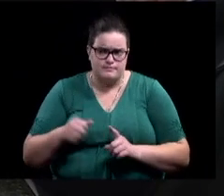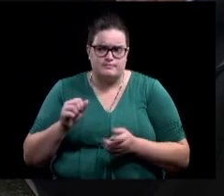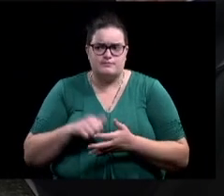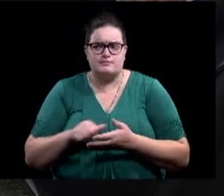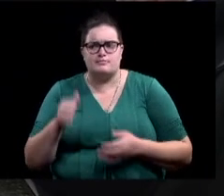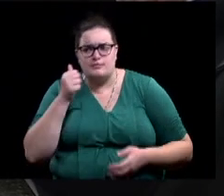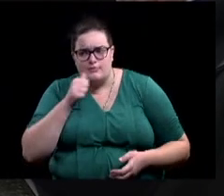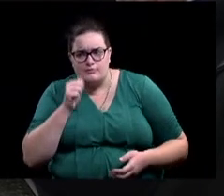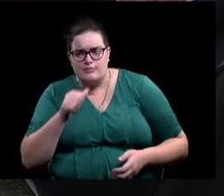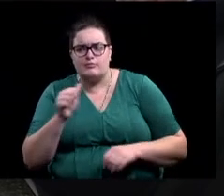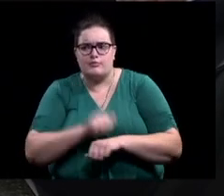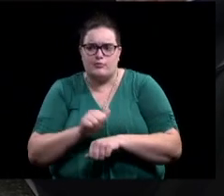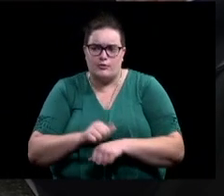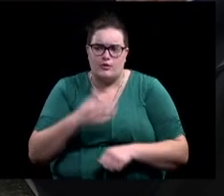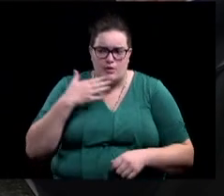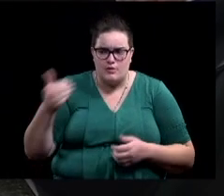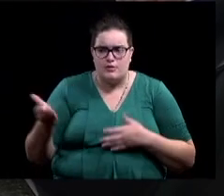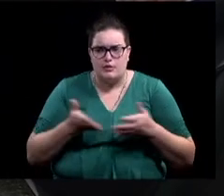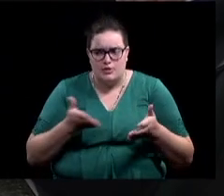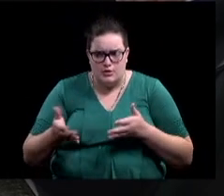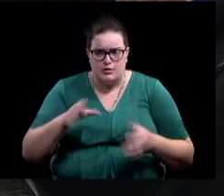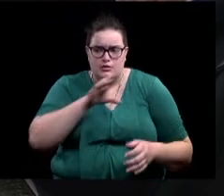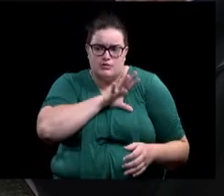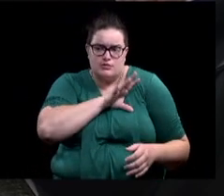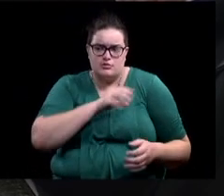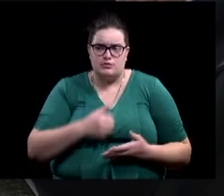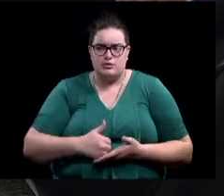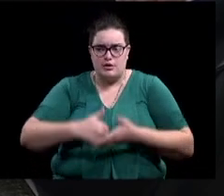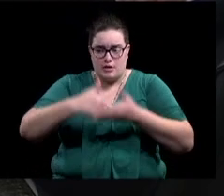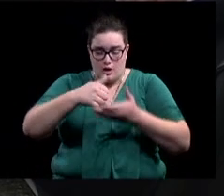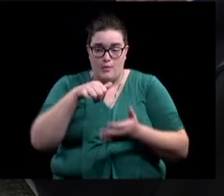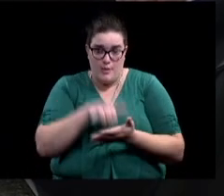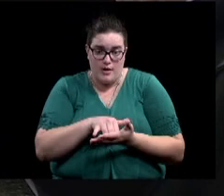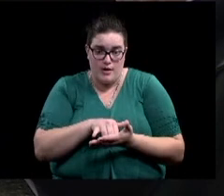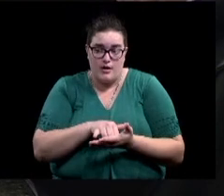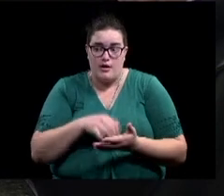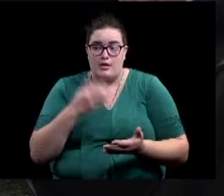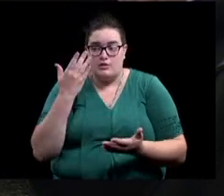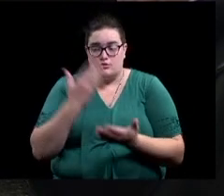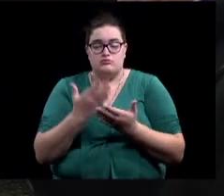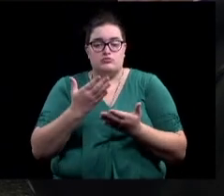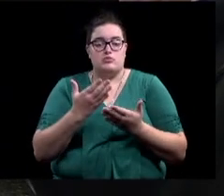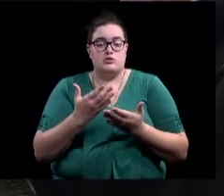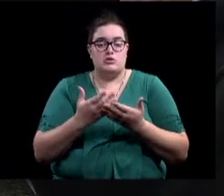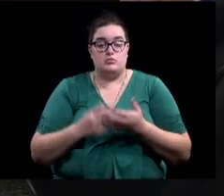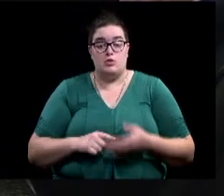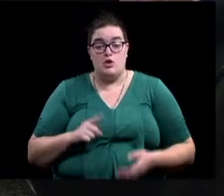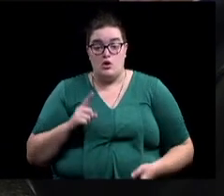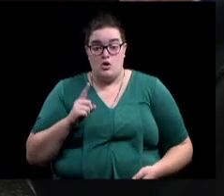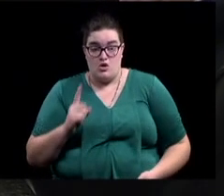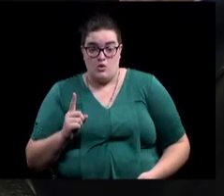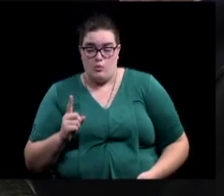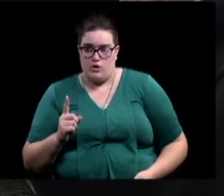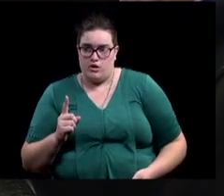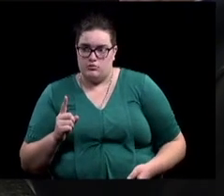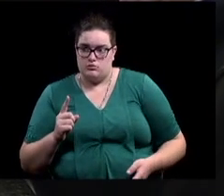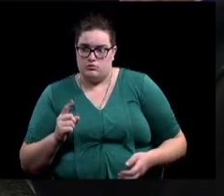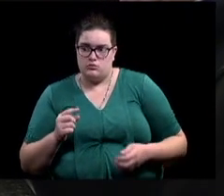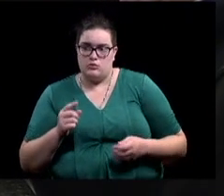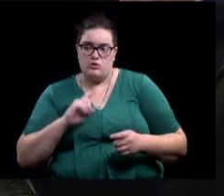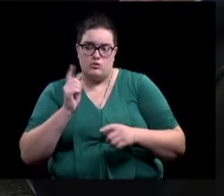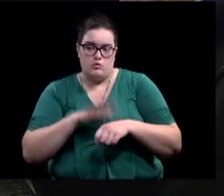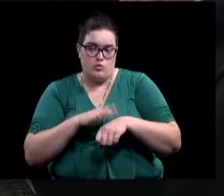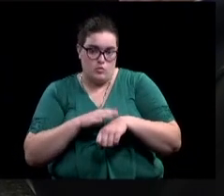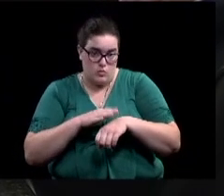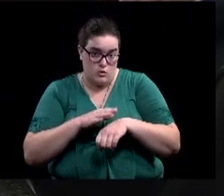those interactions. Now, one thing I'll warn against is that, frankly, there isn't a single use of force that looks good on camera. And so